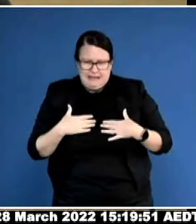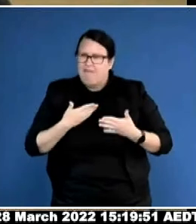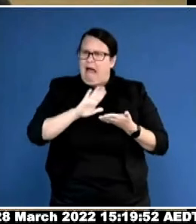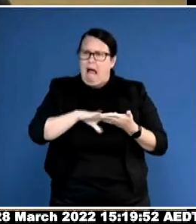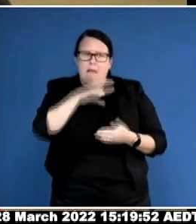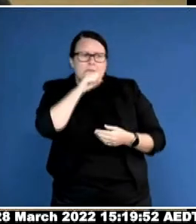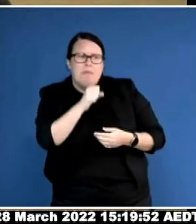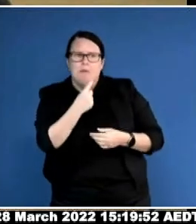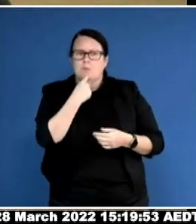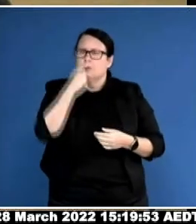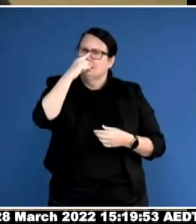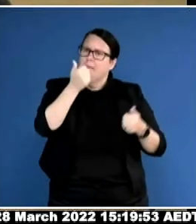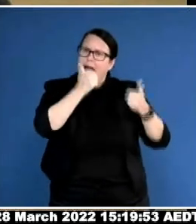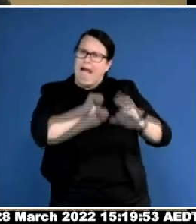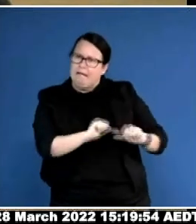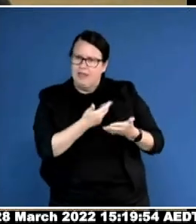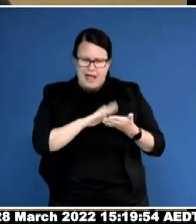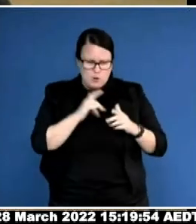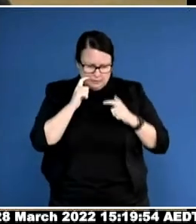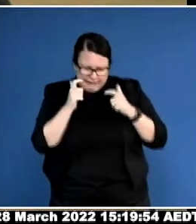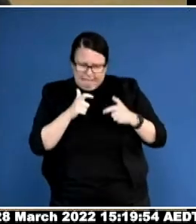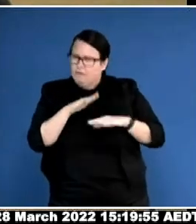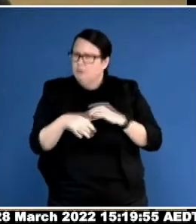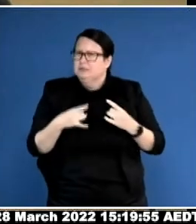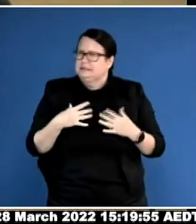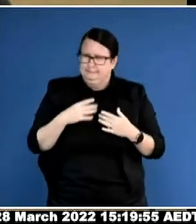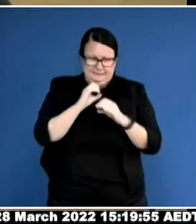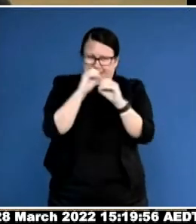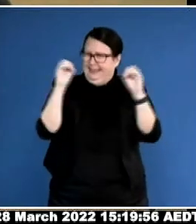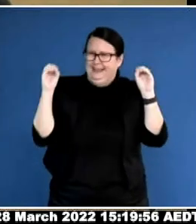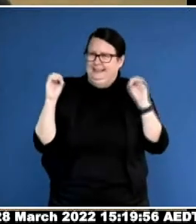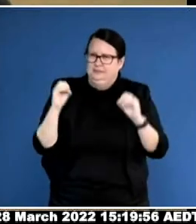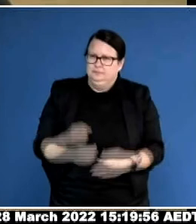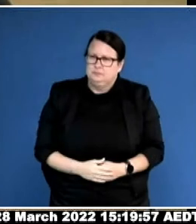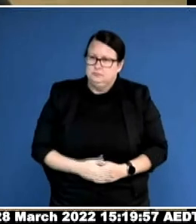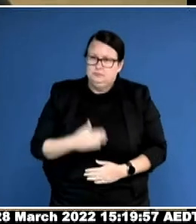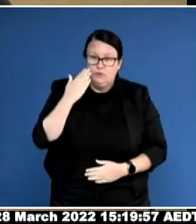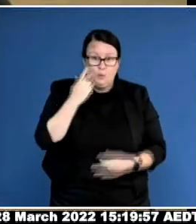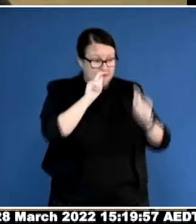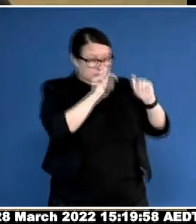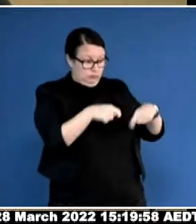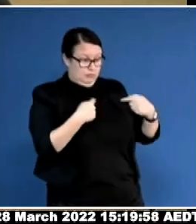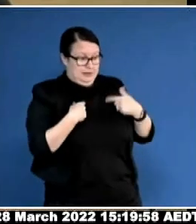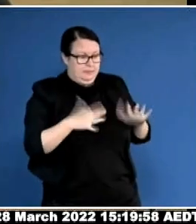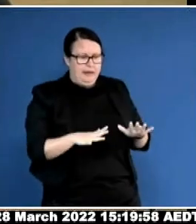men behave, about being careful. So when this happened, I felt like I'd done something wrong,